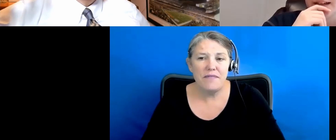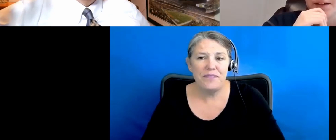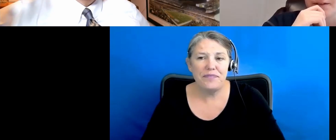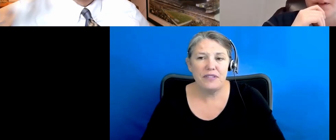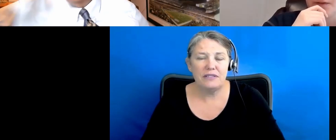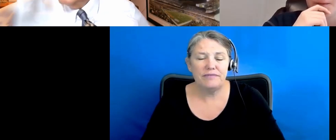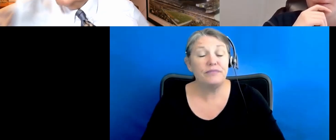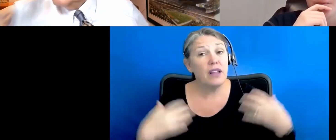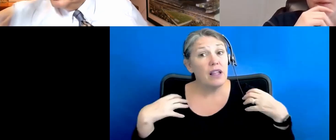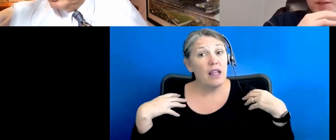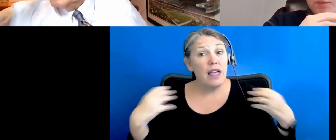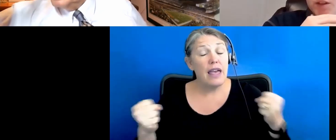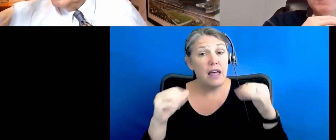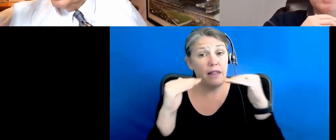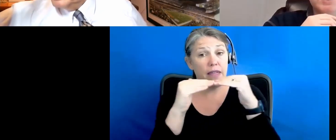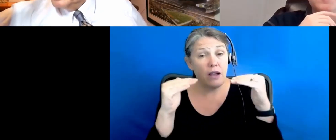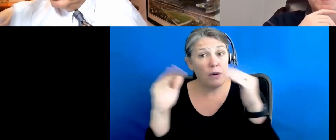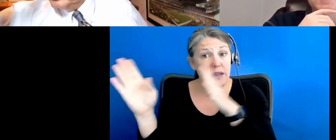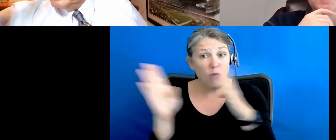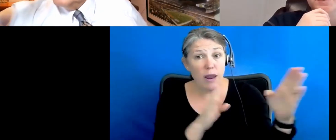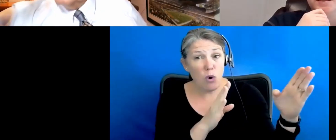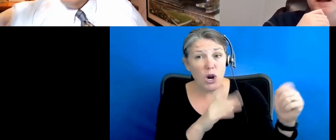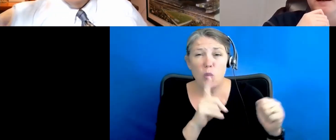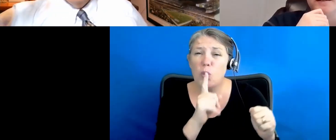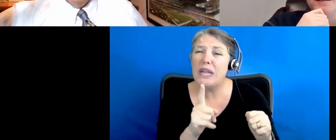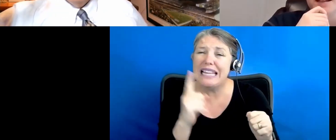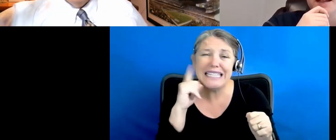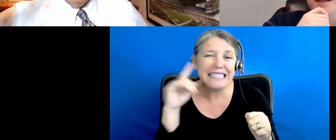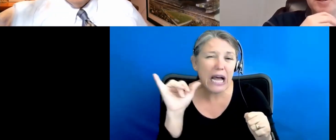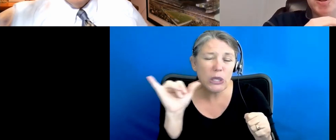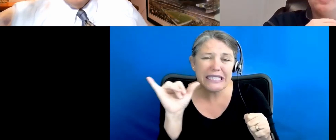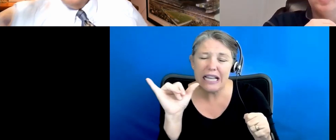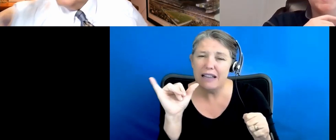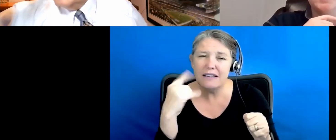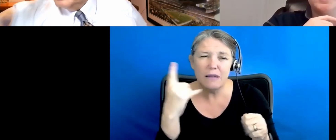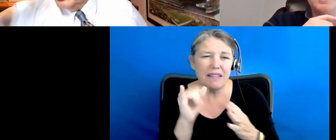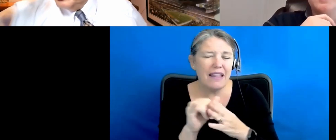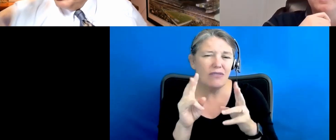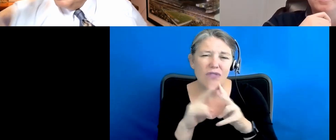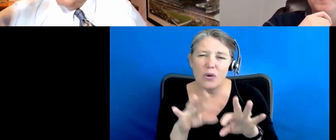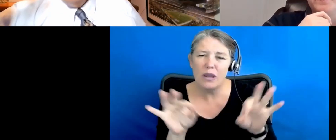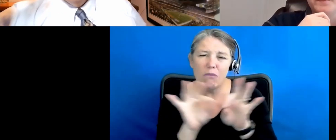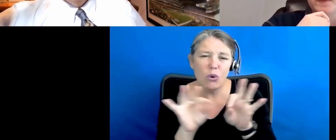The health equity framework really does sound like something that is just so important.